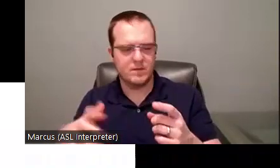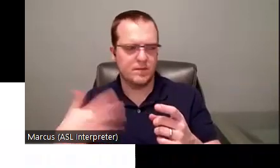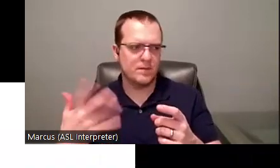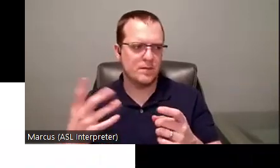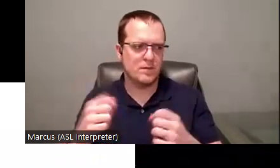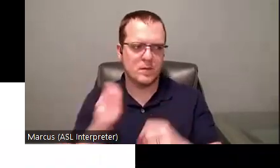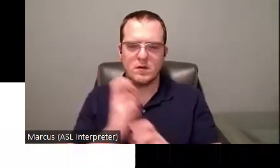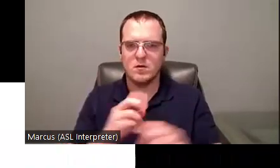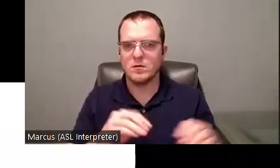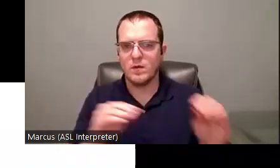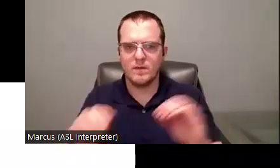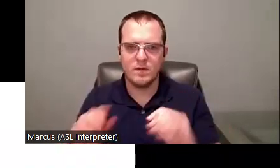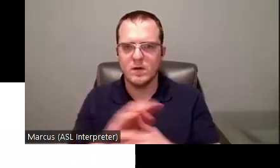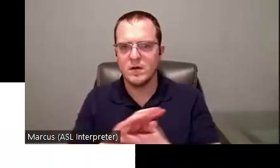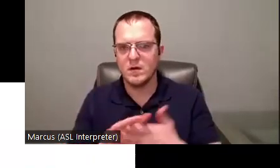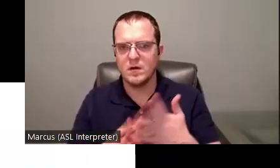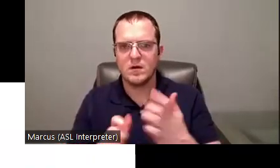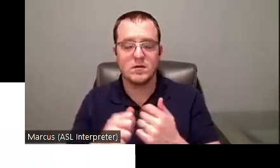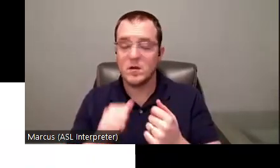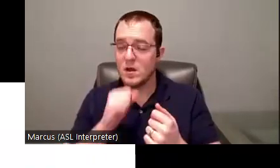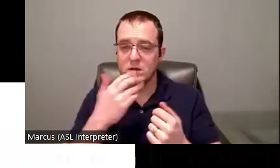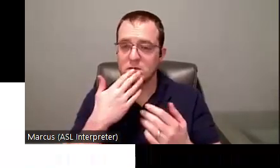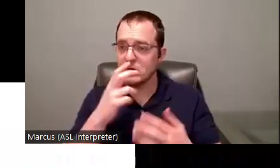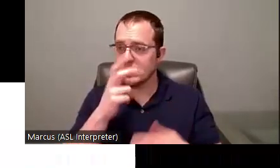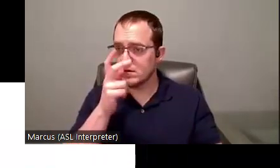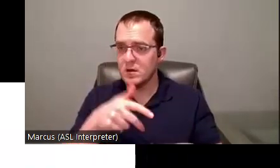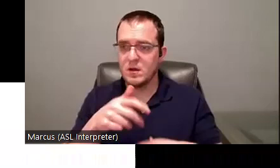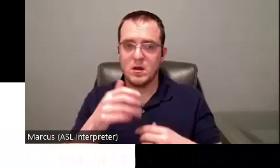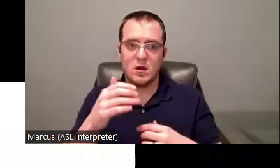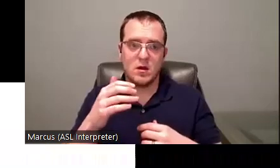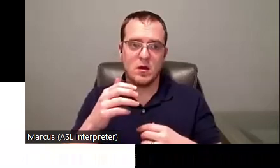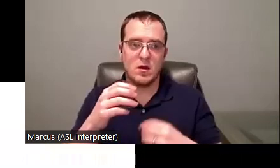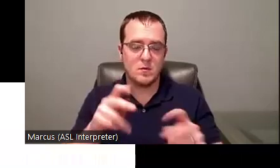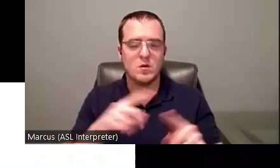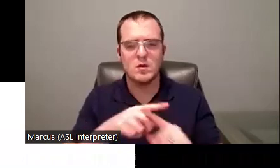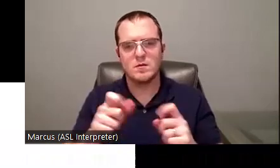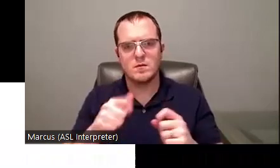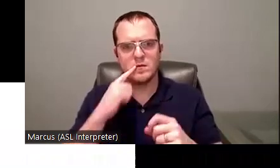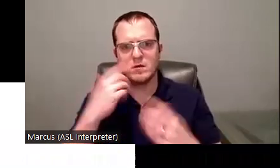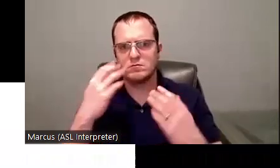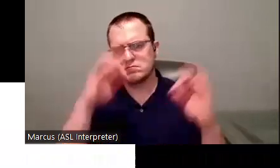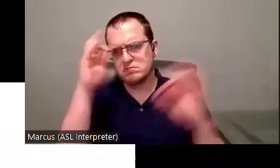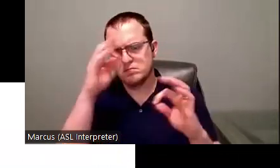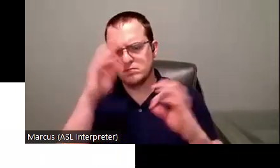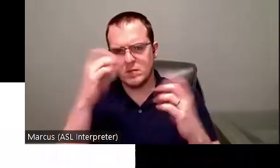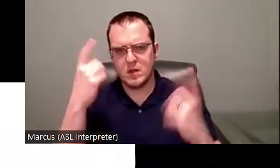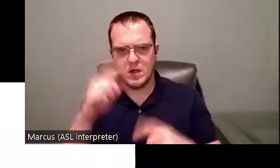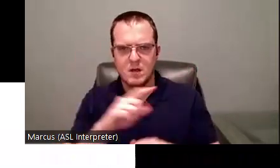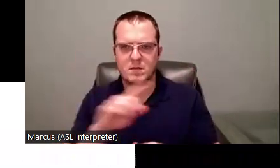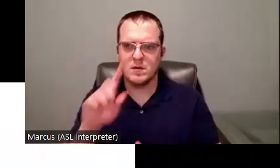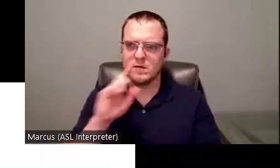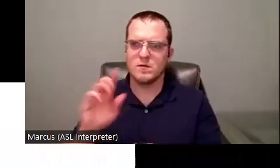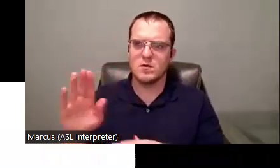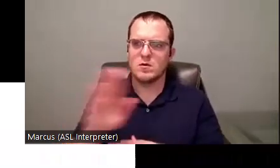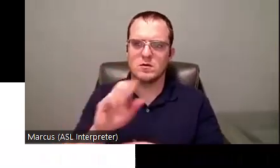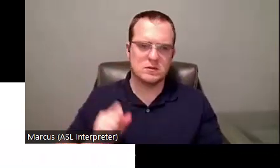to move, and not because they aren't great opportunities, just because of lack of awareness. So, you know, thank you and the rest of staff for your leadership to